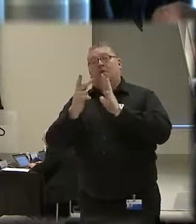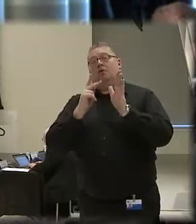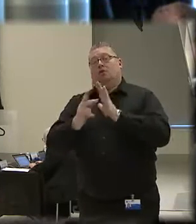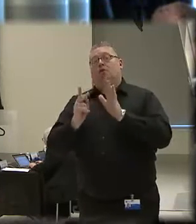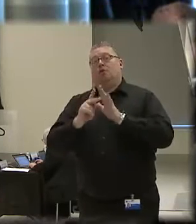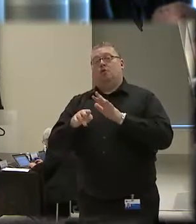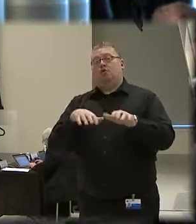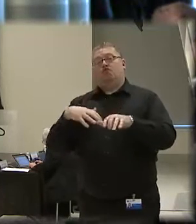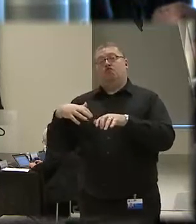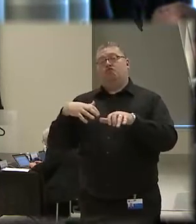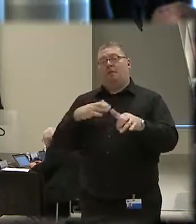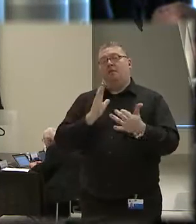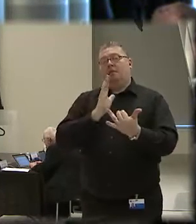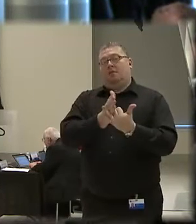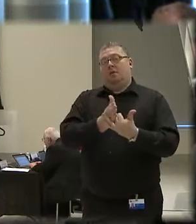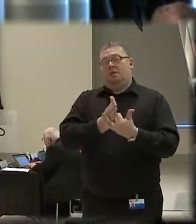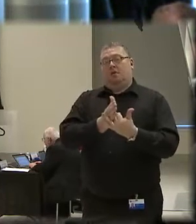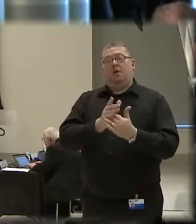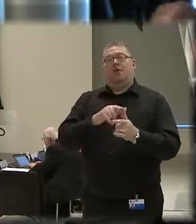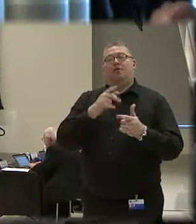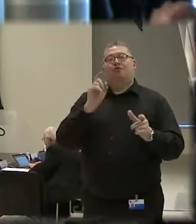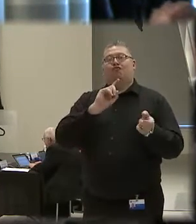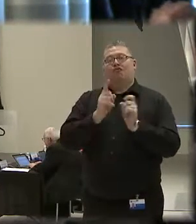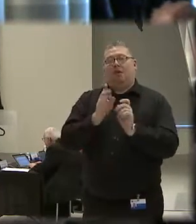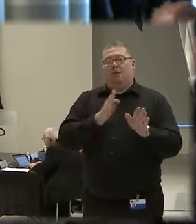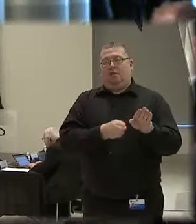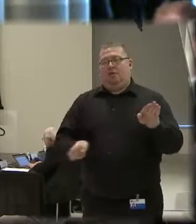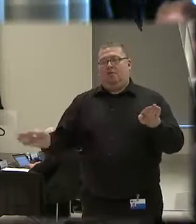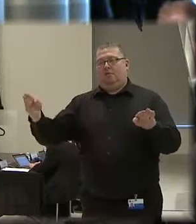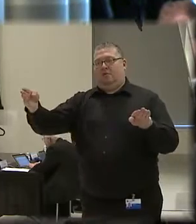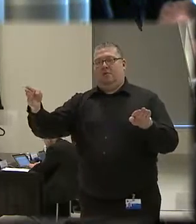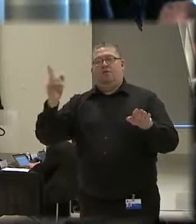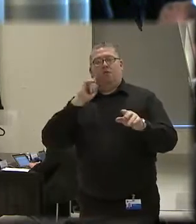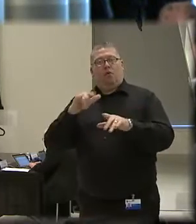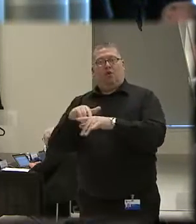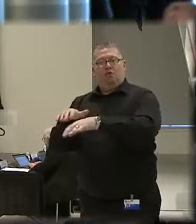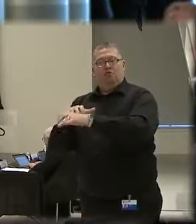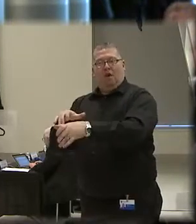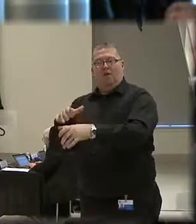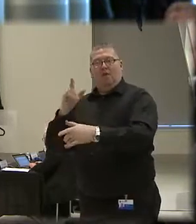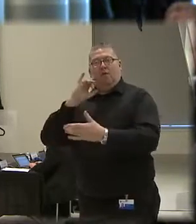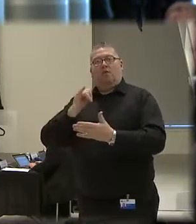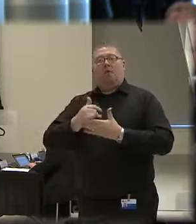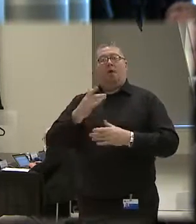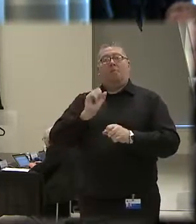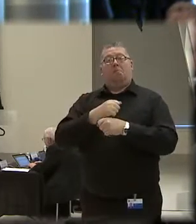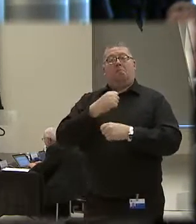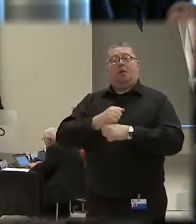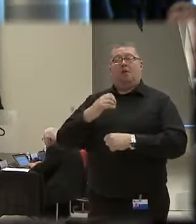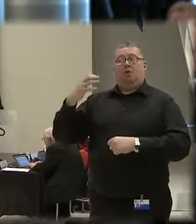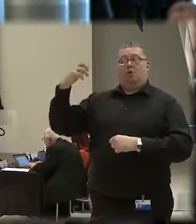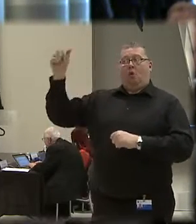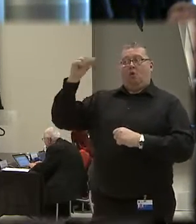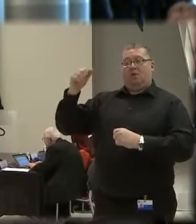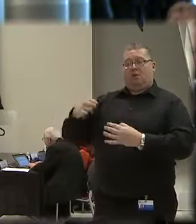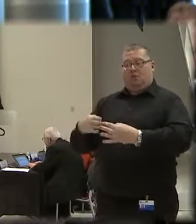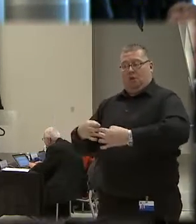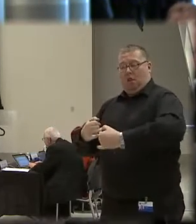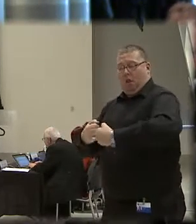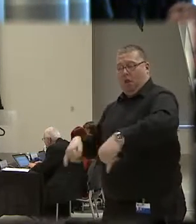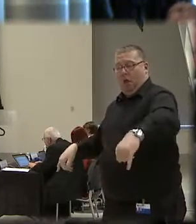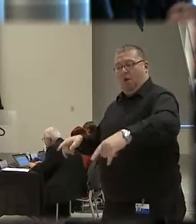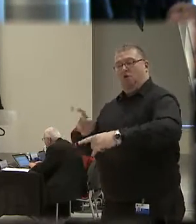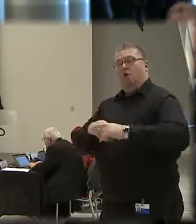disruptions, reroute traditional traffic, and only create protest barriers here when necessary for protest safety.